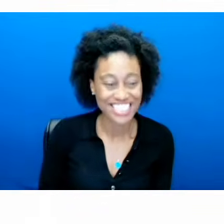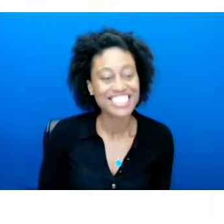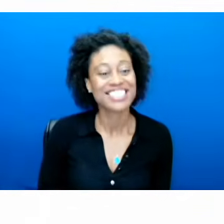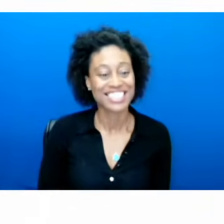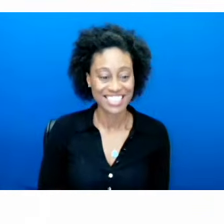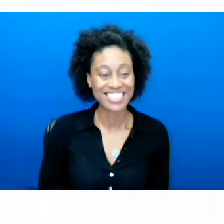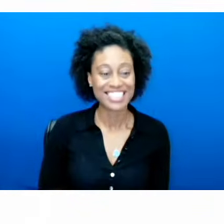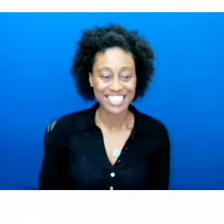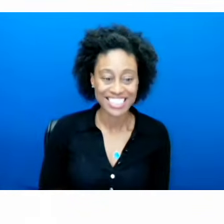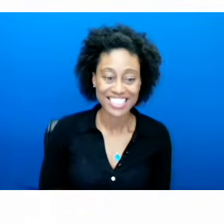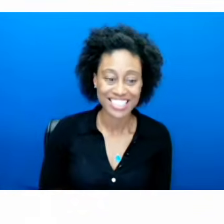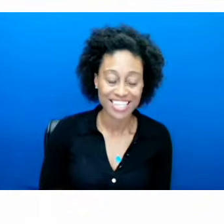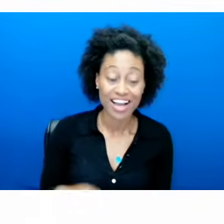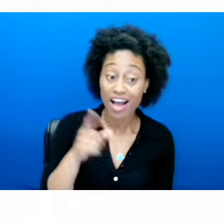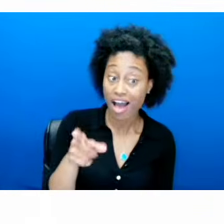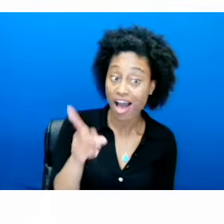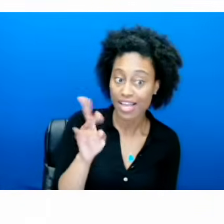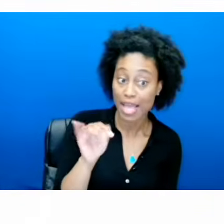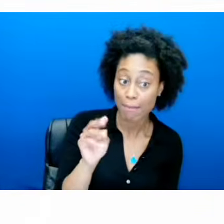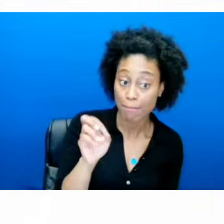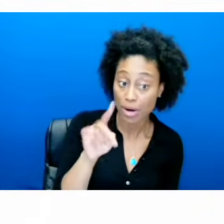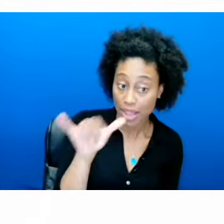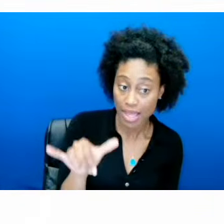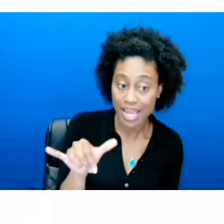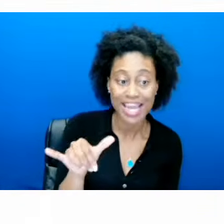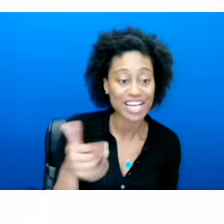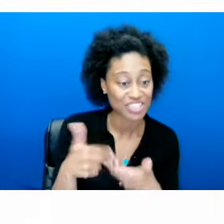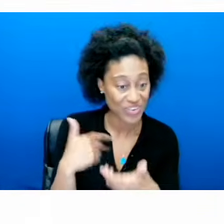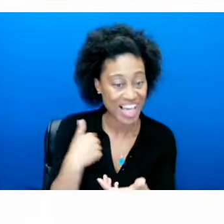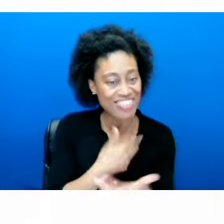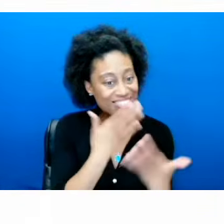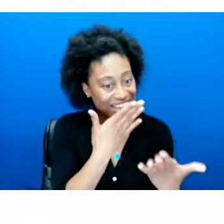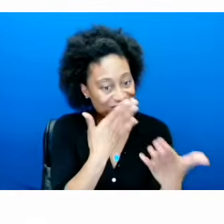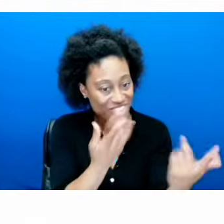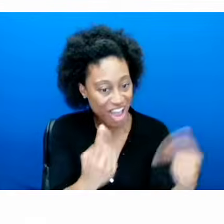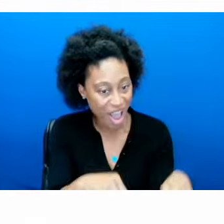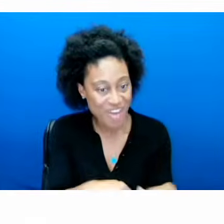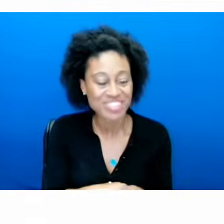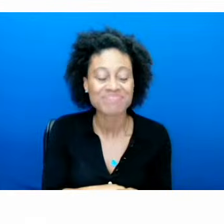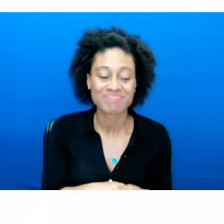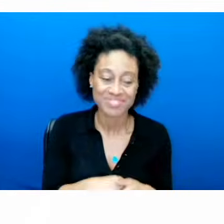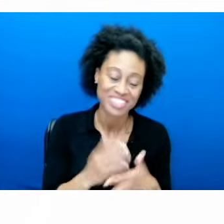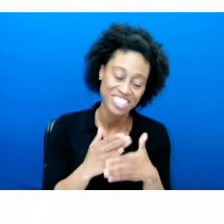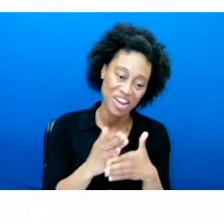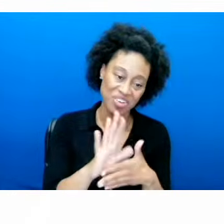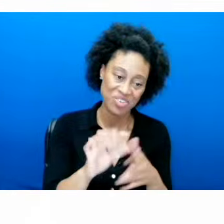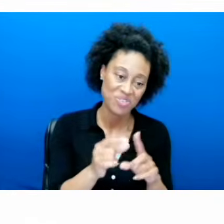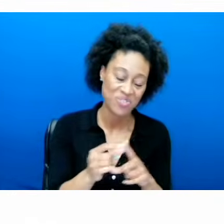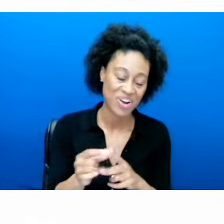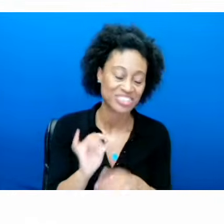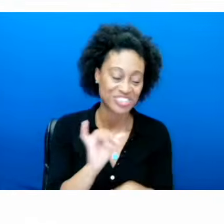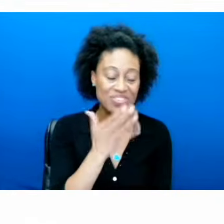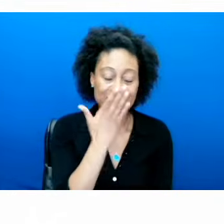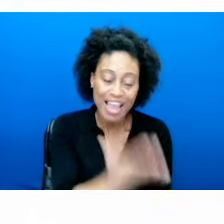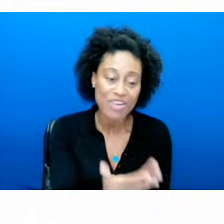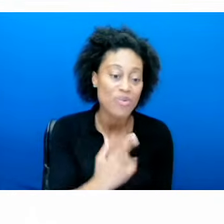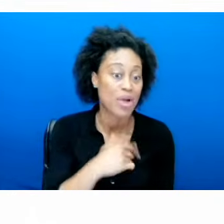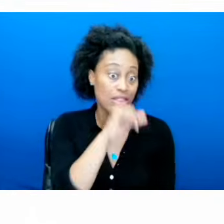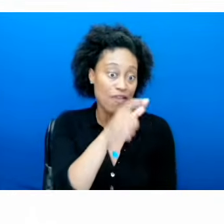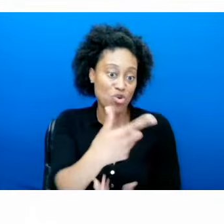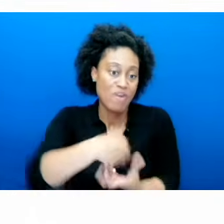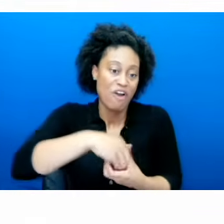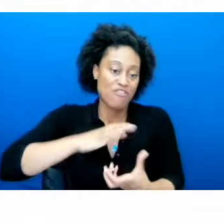um, and we've got Kimberly tuning in. Thank you, Kimberly, for sharing those words. We love that you are a part of